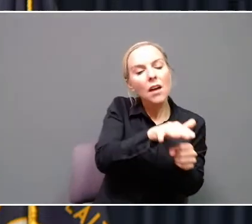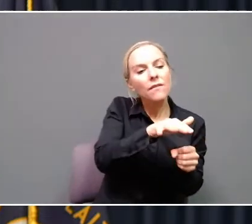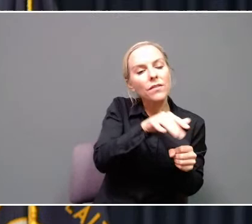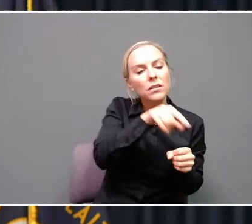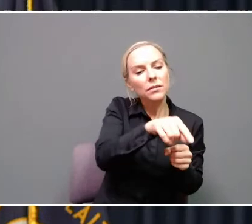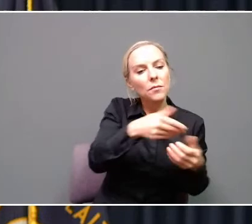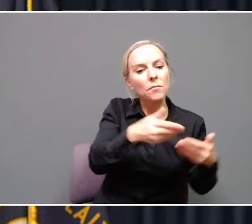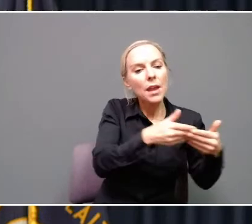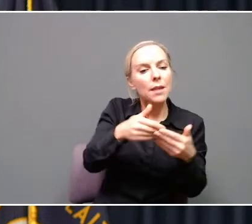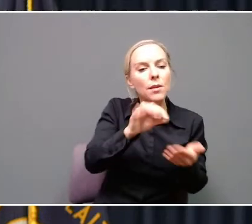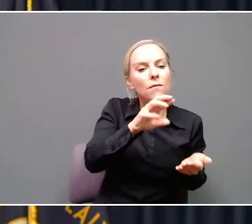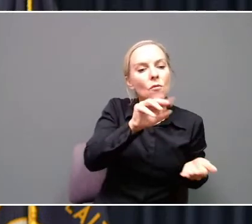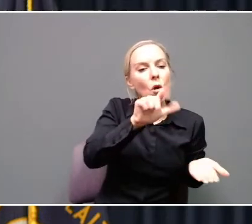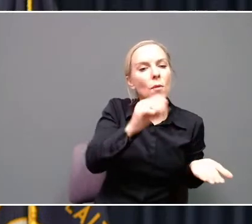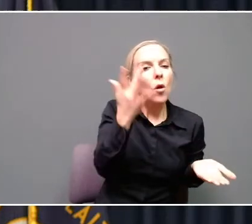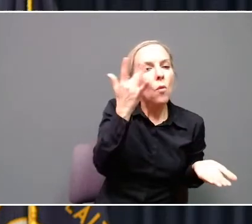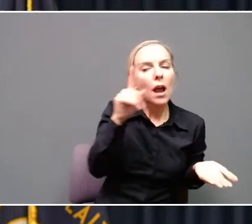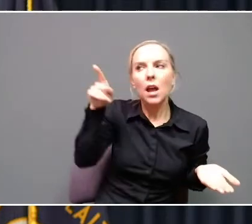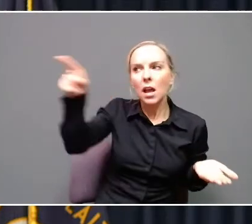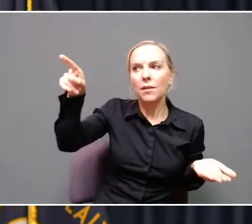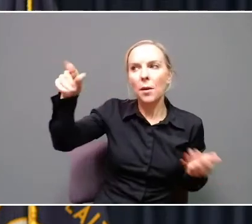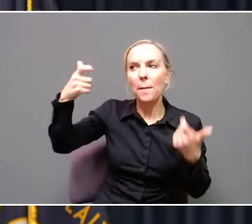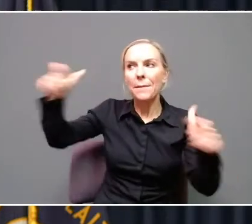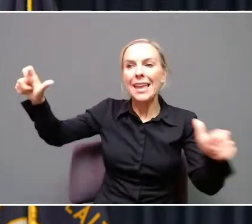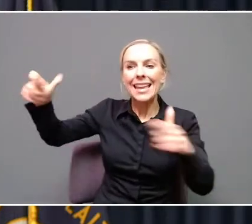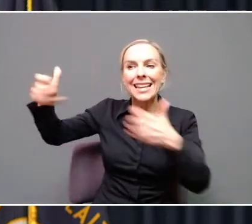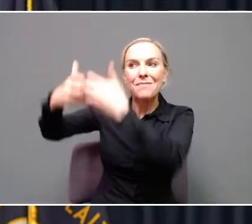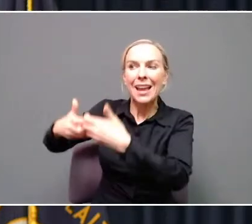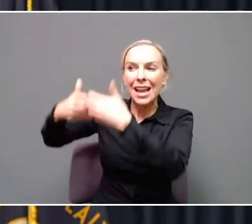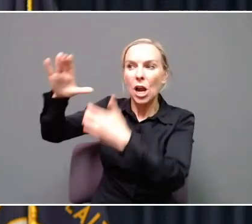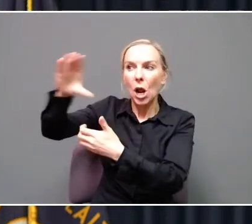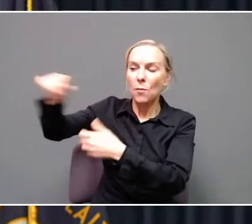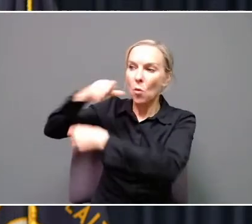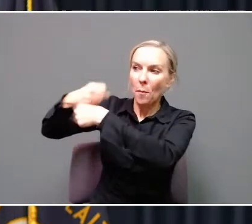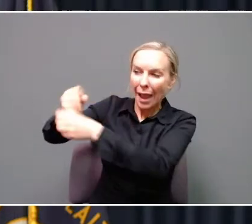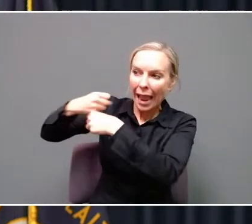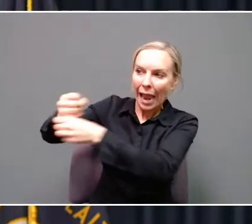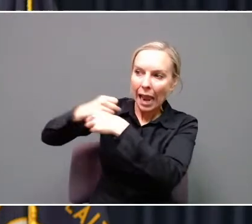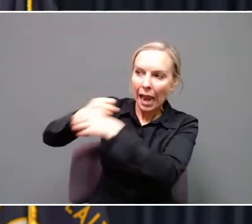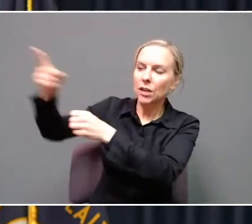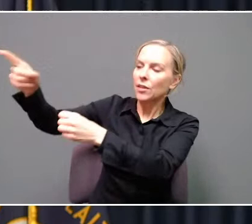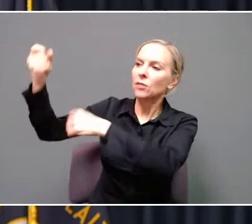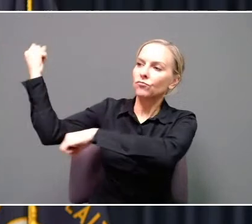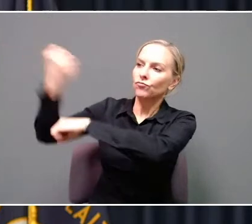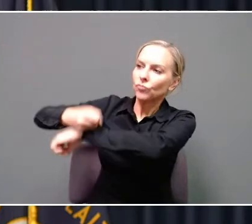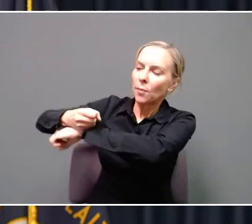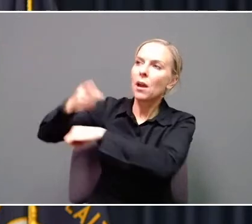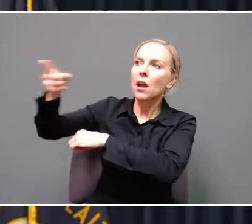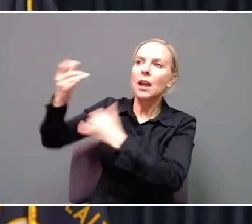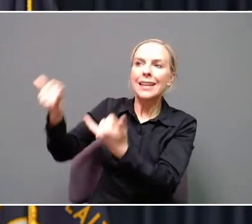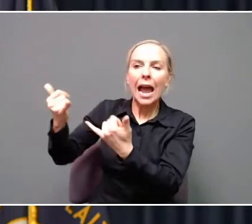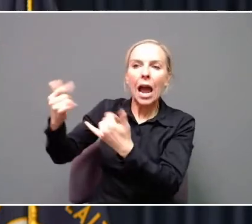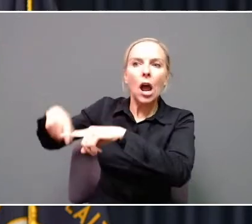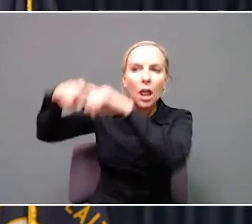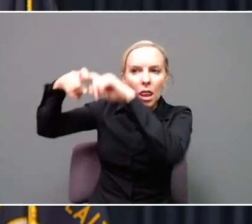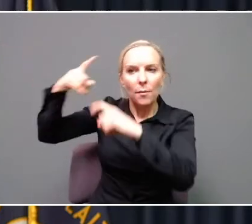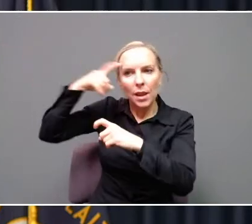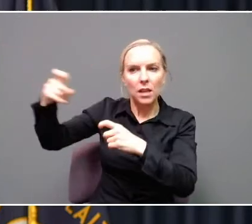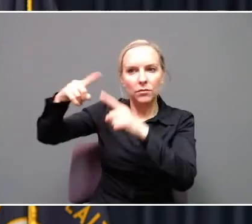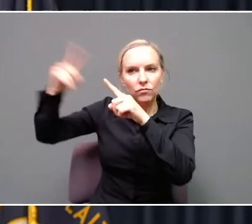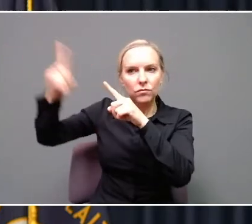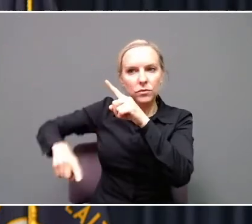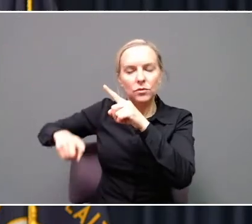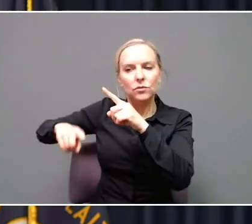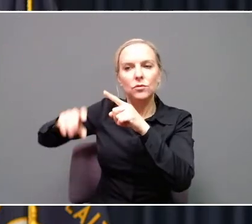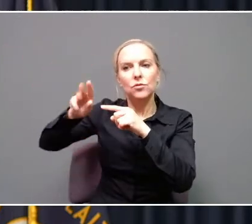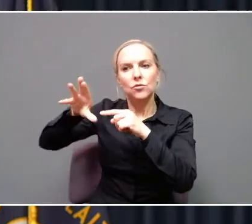a major manufacturer. Now, I believe a further shutdown due to thunderstorms. But by implementing our price gouging